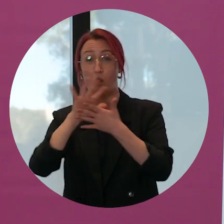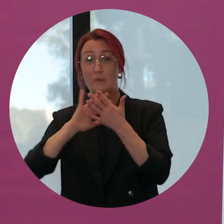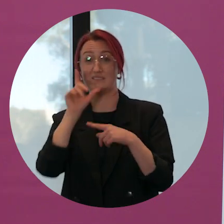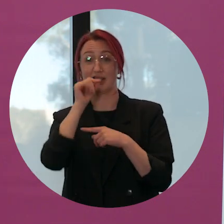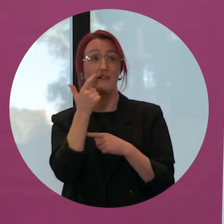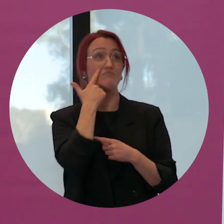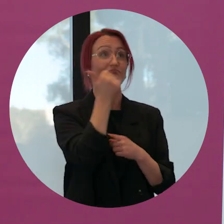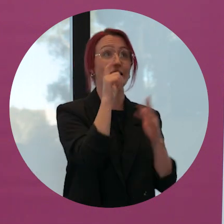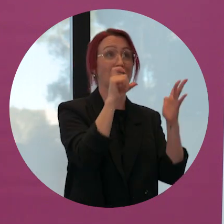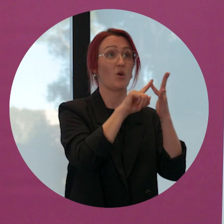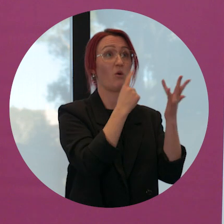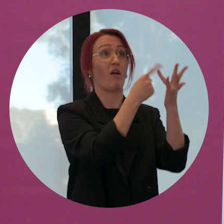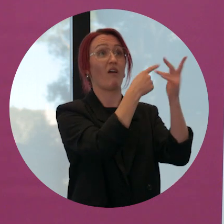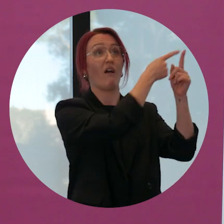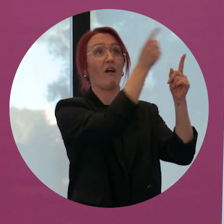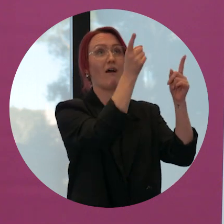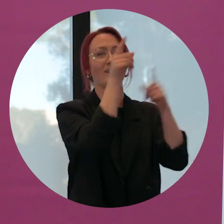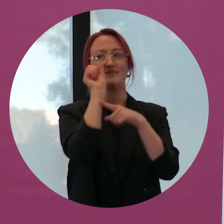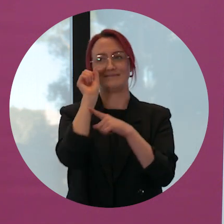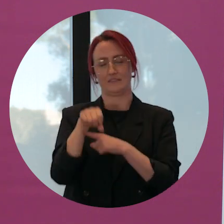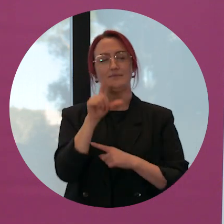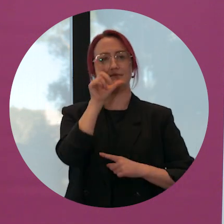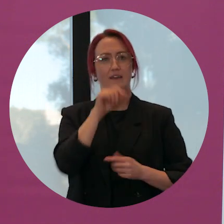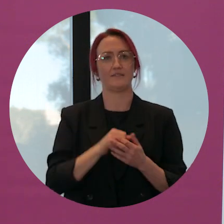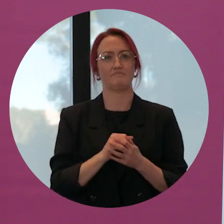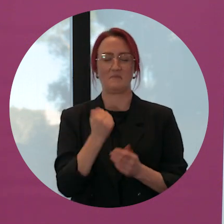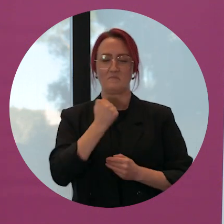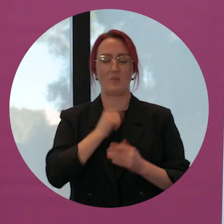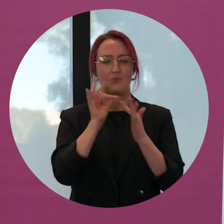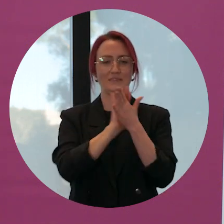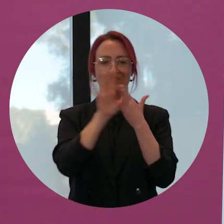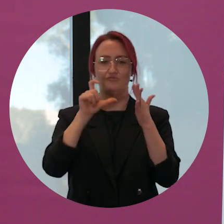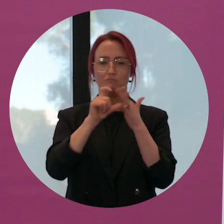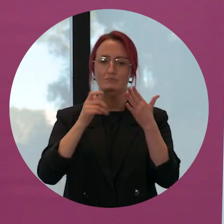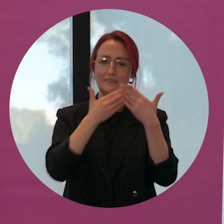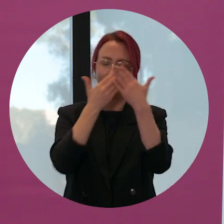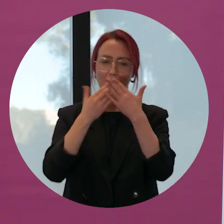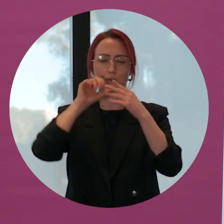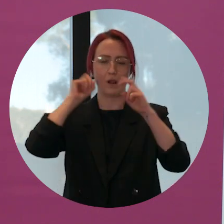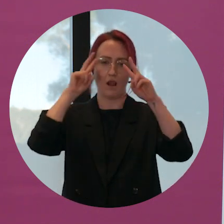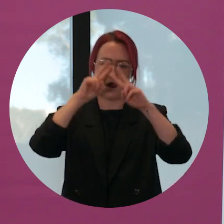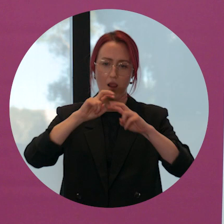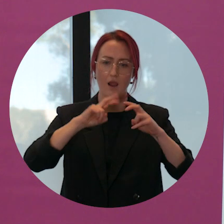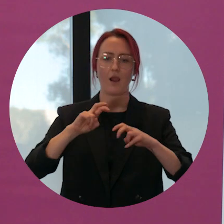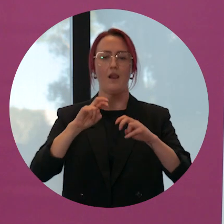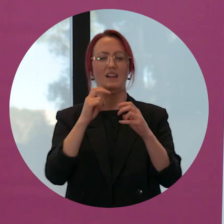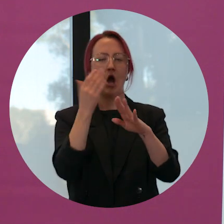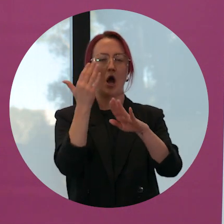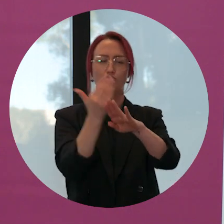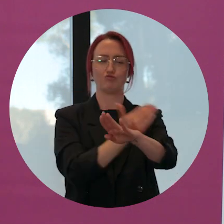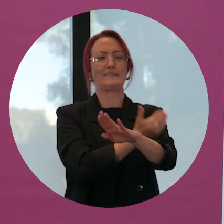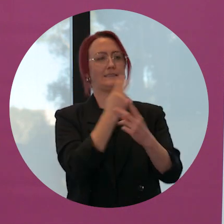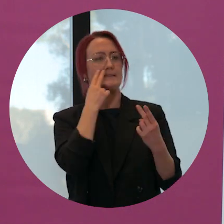else? Yes, we can. This is where my PhD comes in. I'm exploring a sustainable or a greener route to